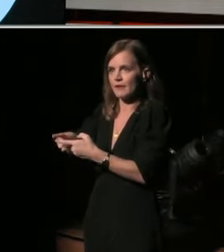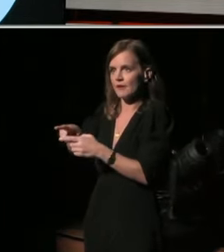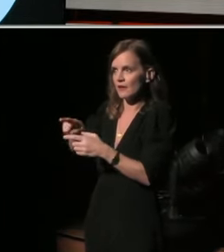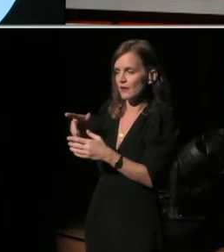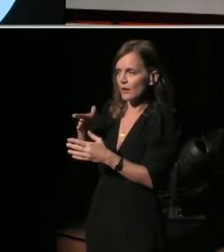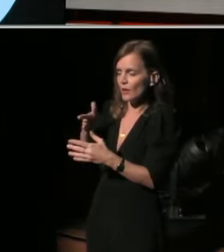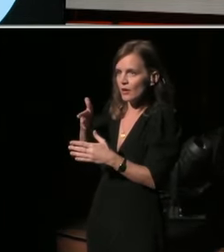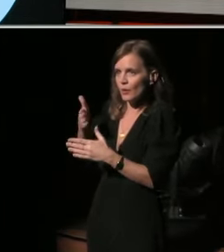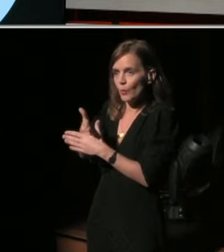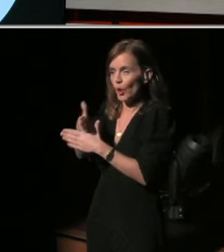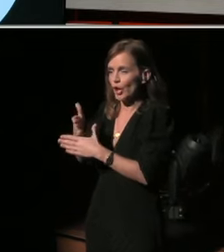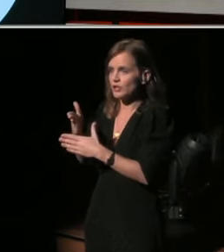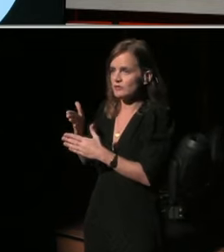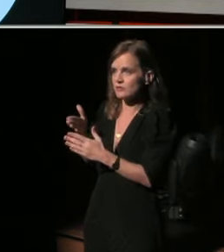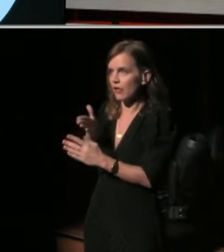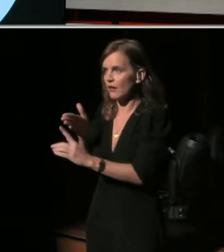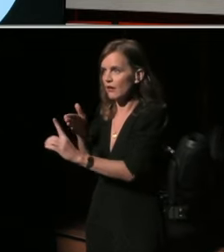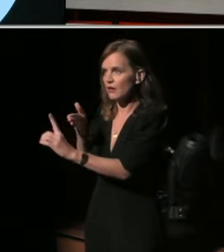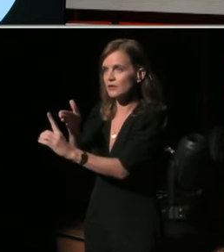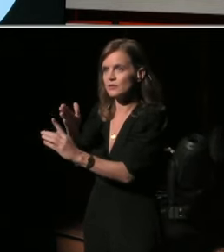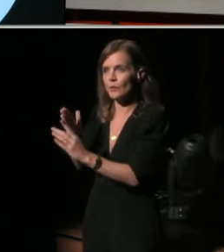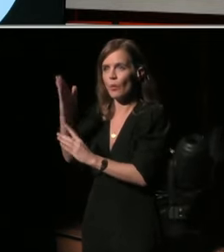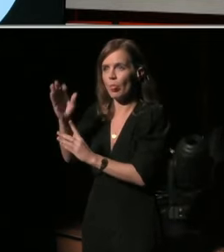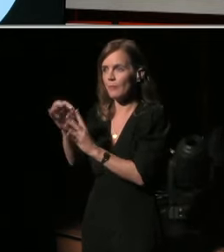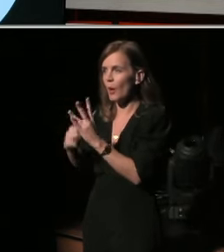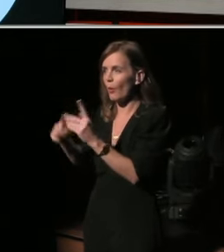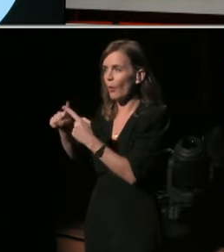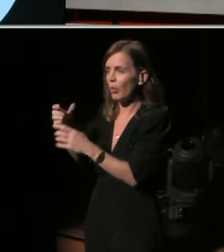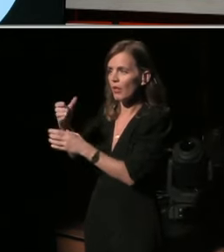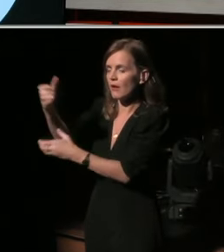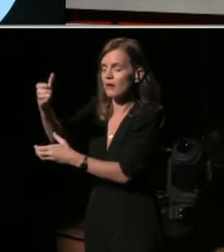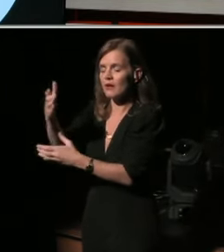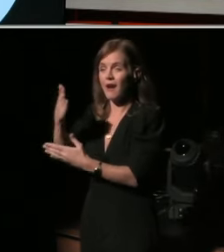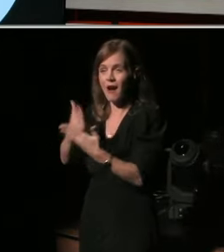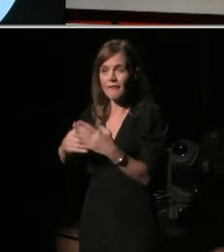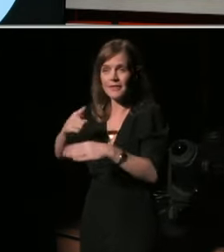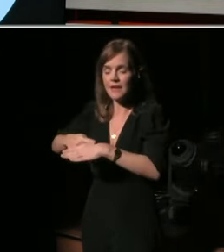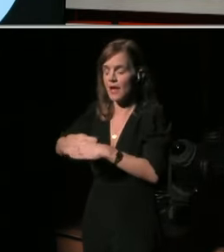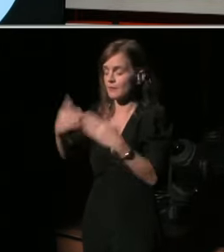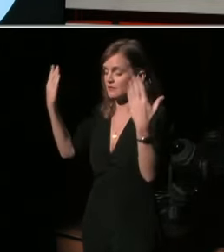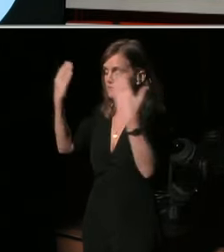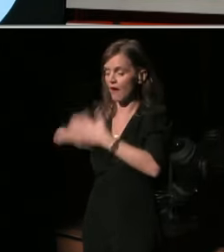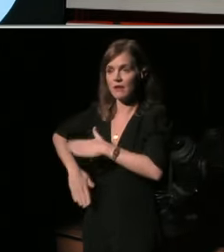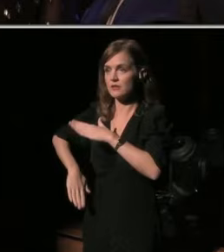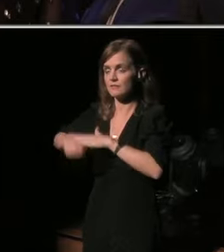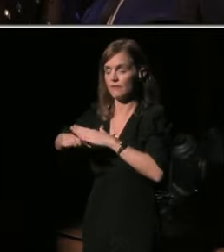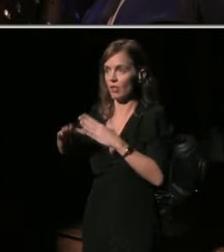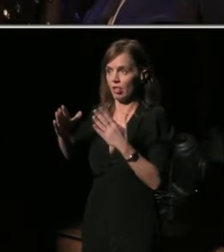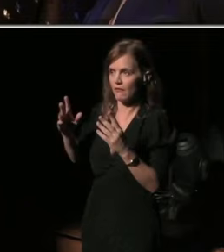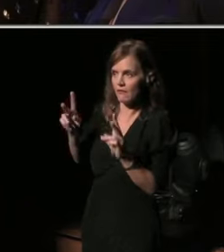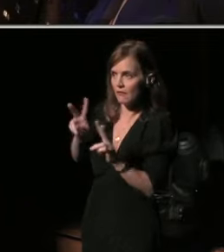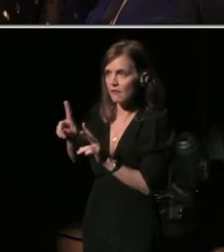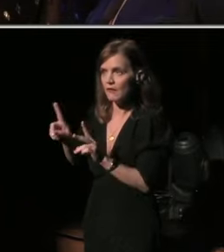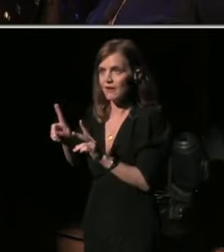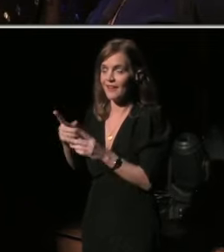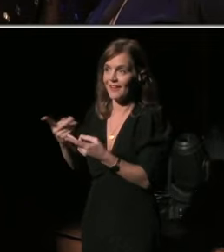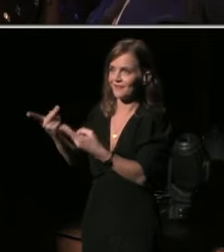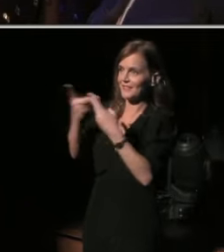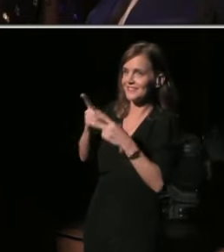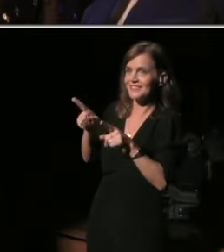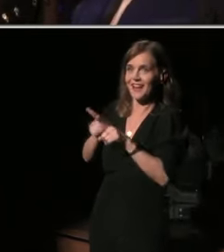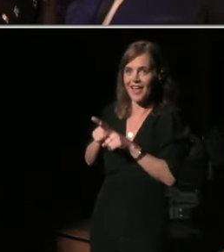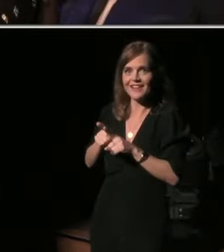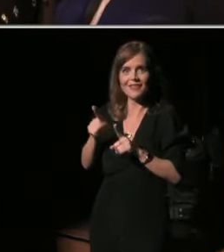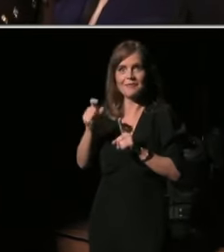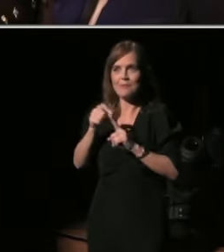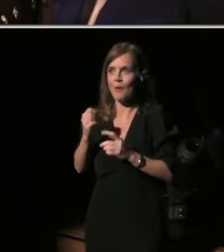close to the North Pole. Half of their time spent in complete darkness and dealing with visitors like the polar bears here